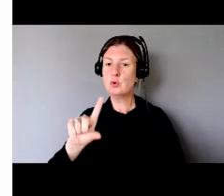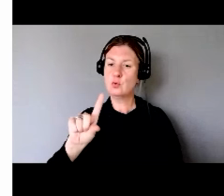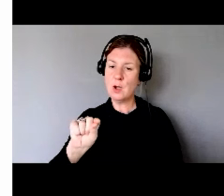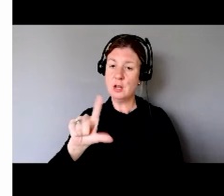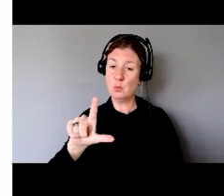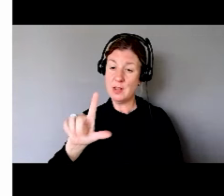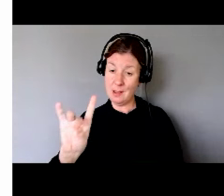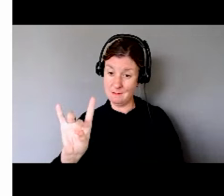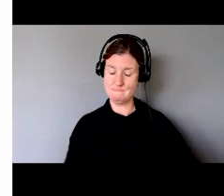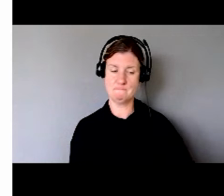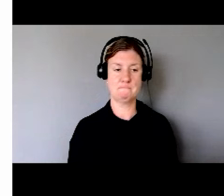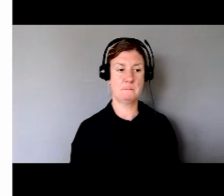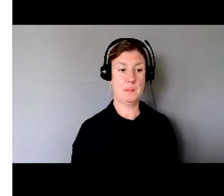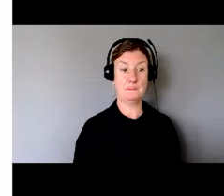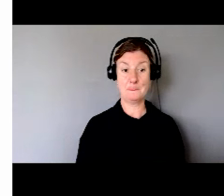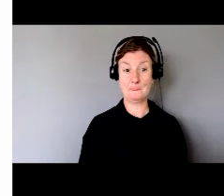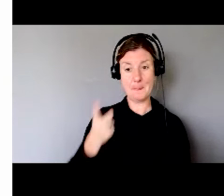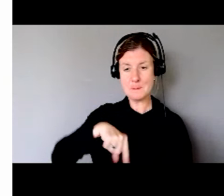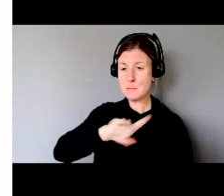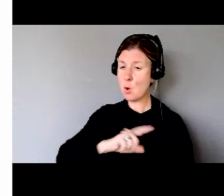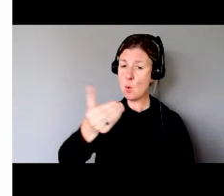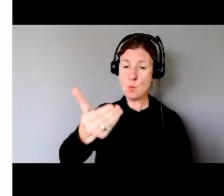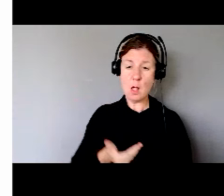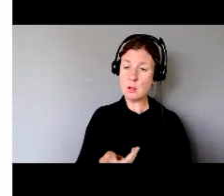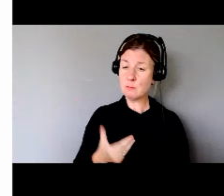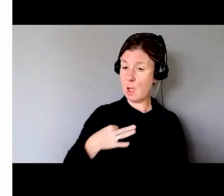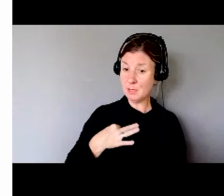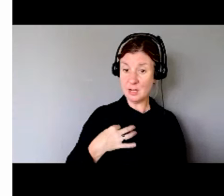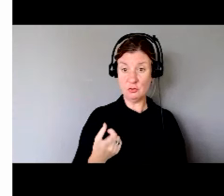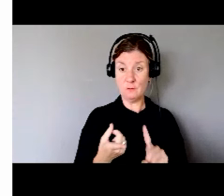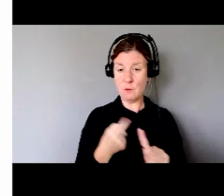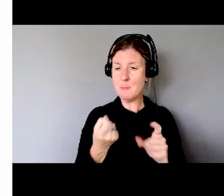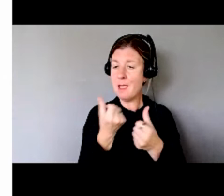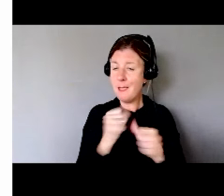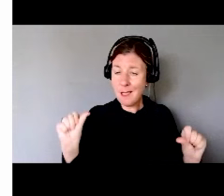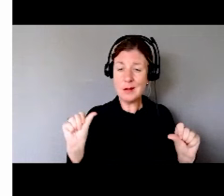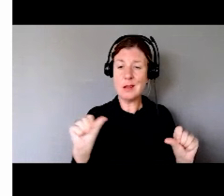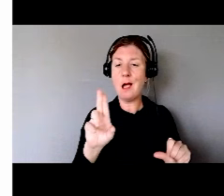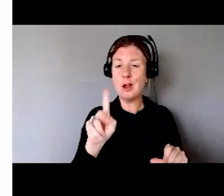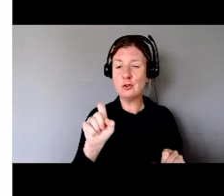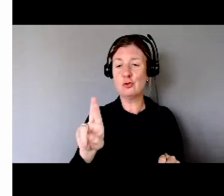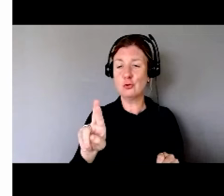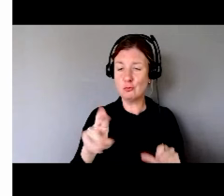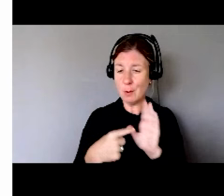As always, CADA welcomes and supports applications from underrepresented